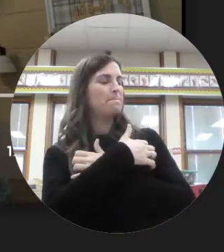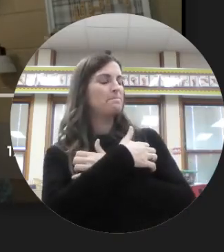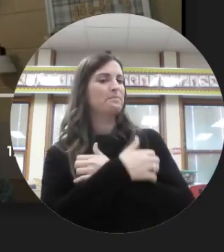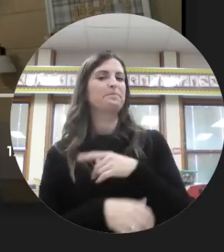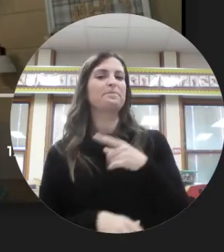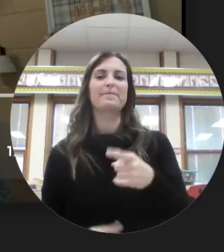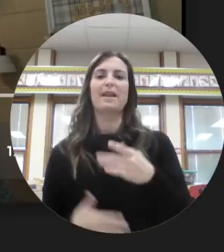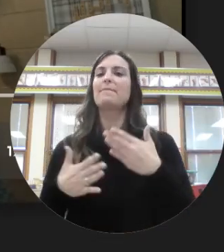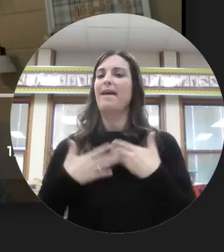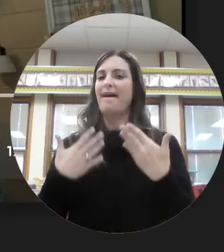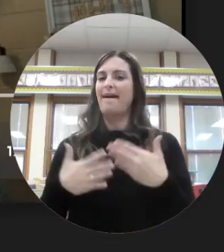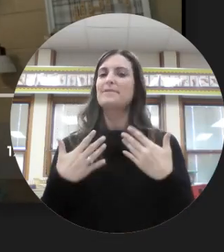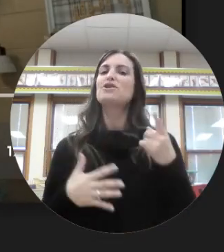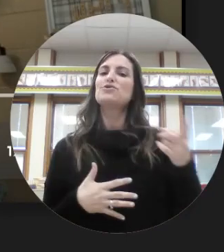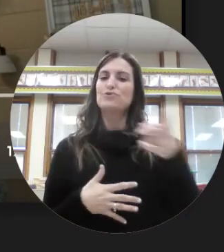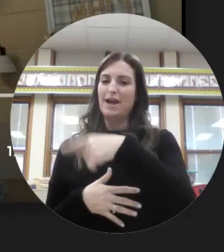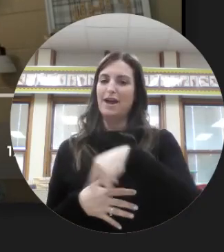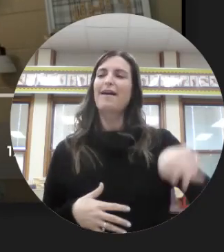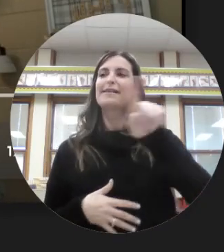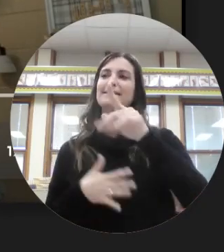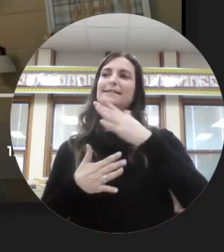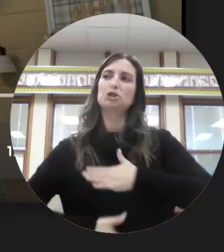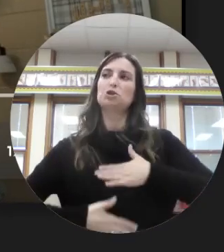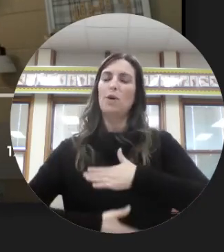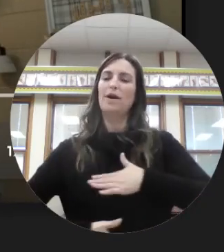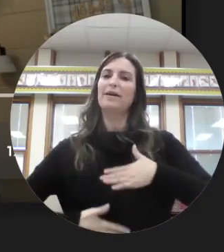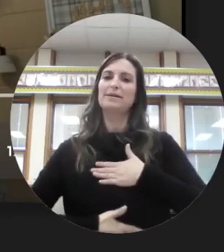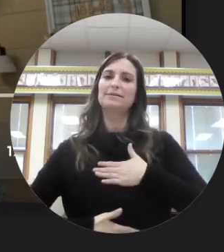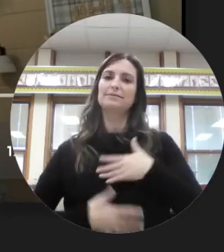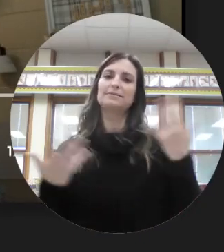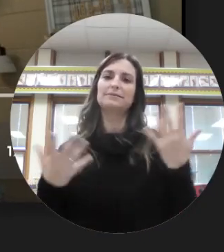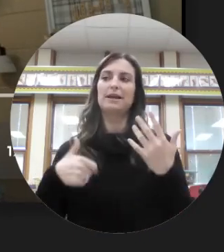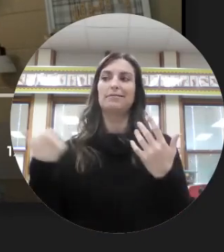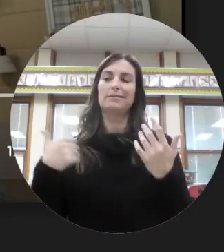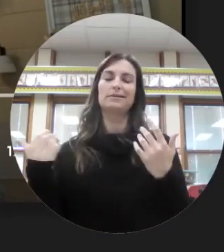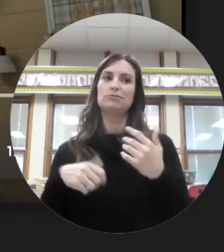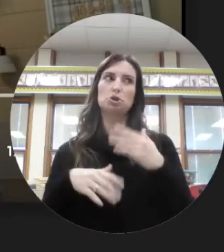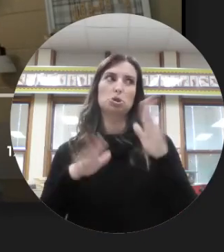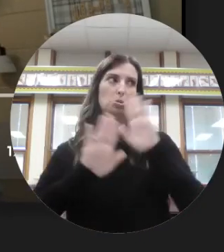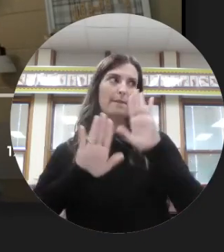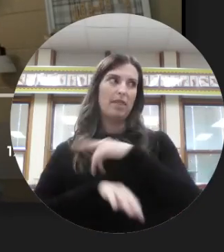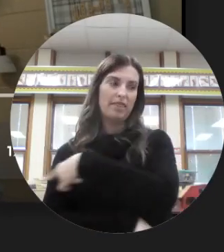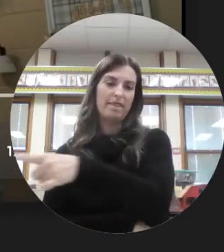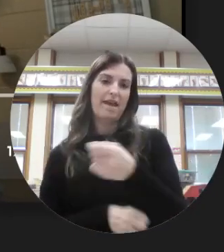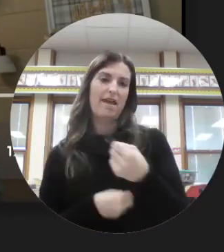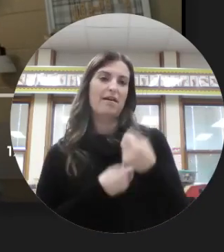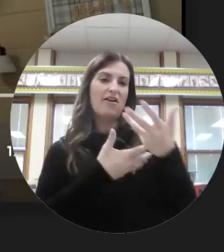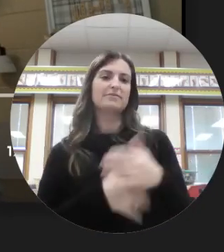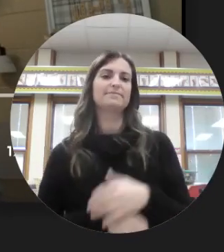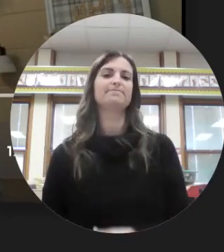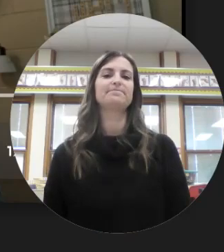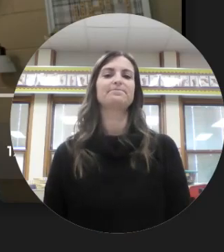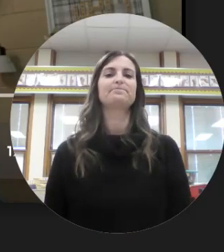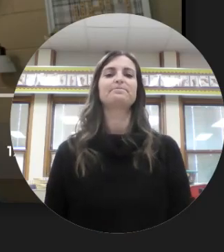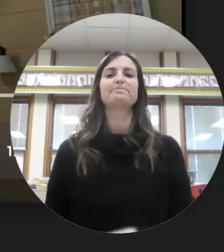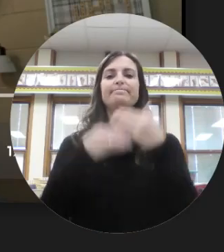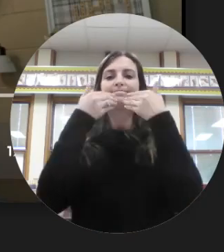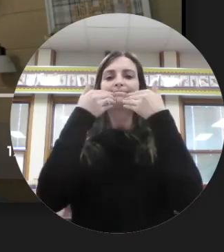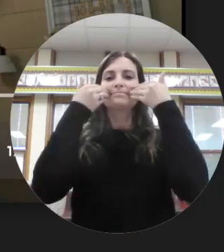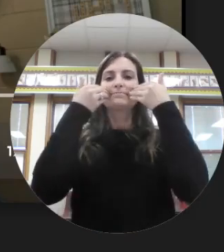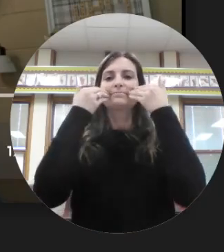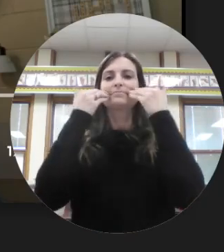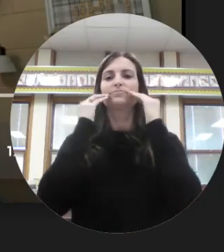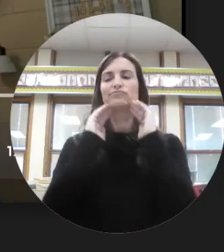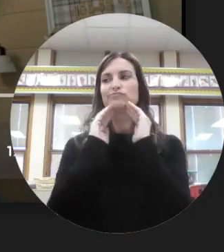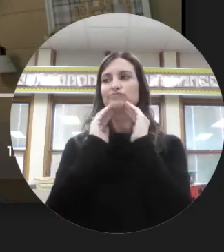you enjoyed yourselves," Mother Bear smiled. "It's the least I could do after all the trouble these two caused." Her smile became a frown, and she glared at her